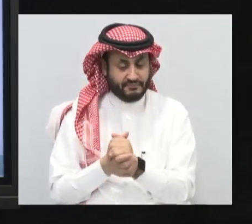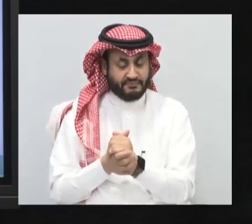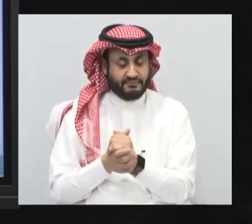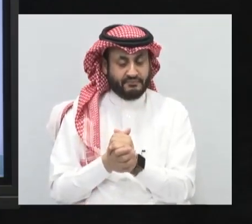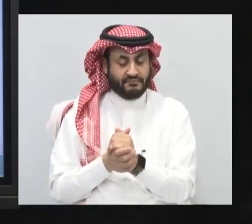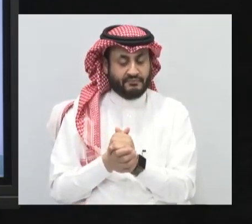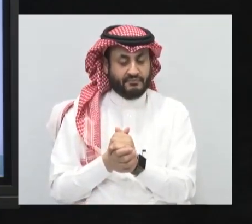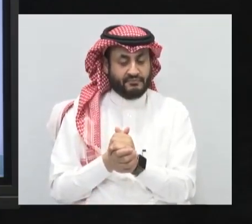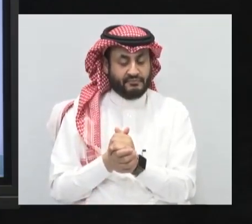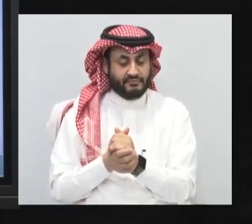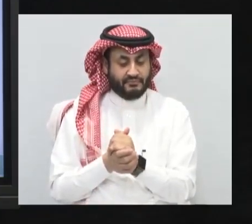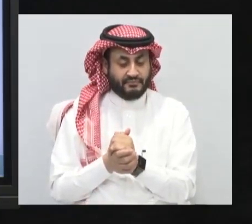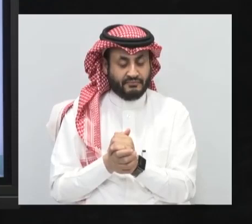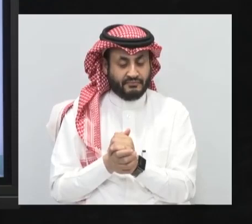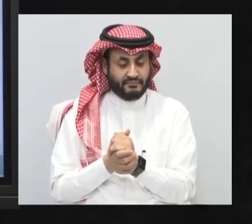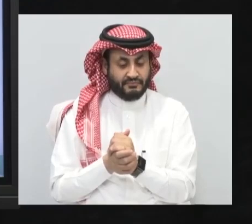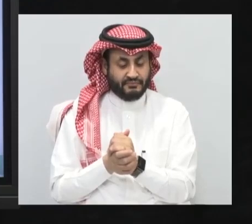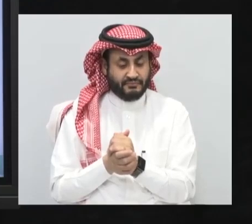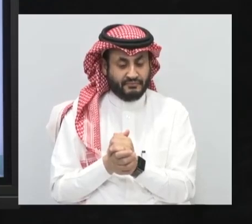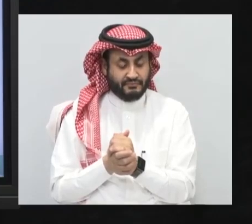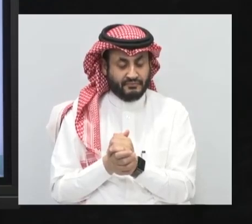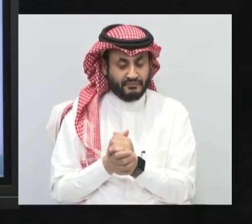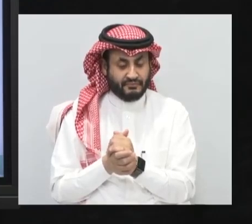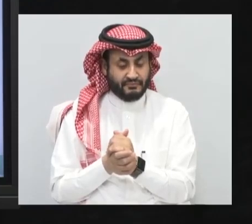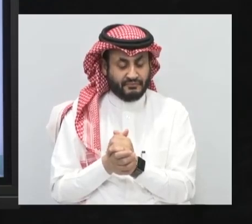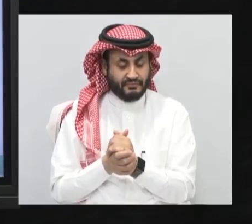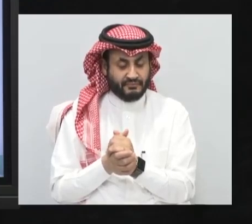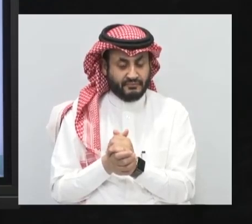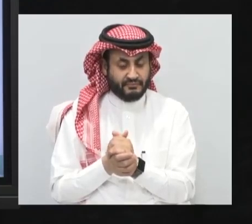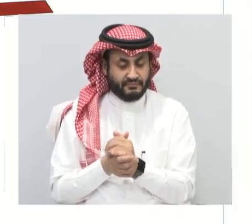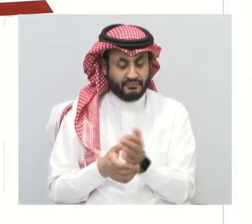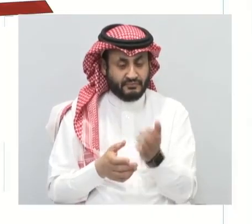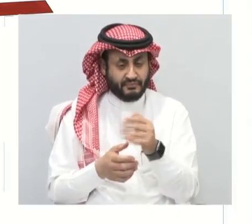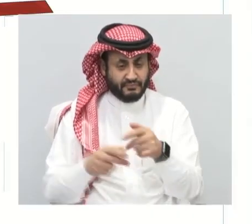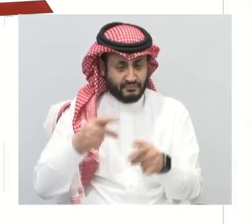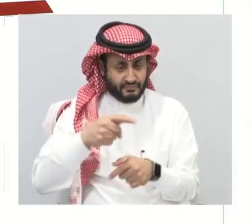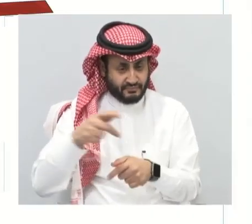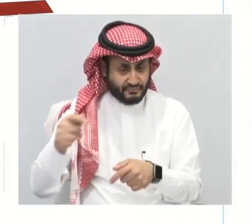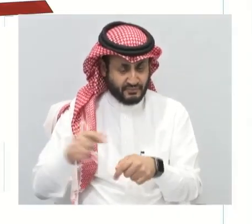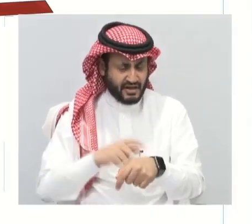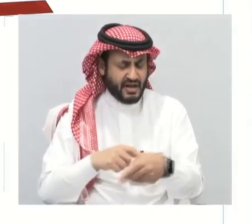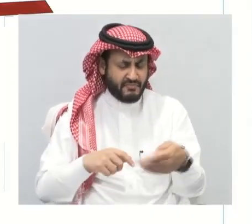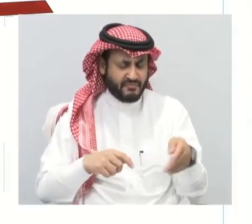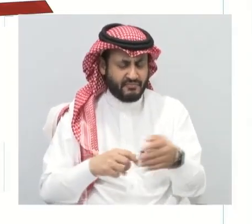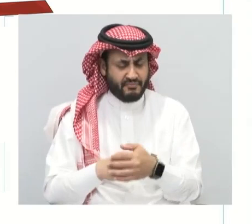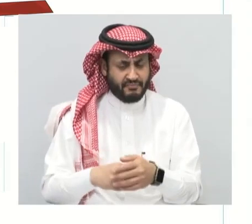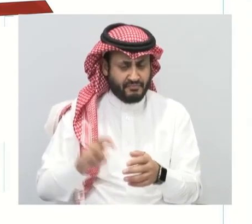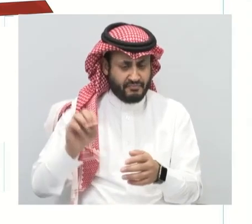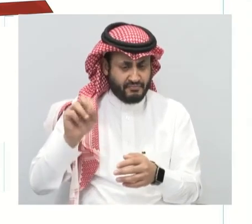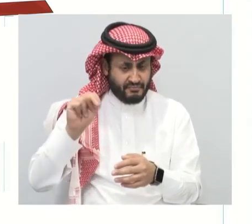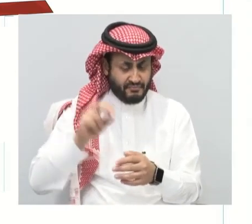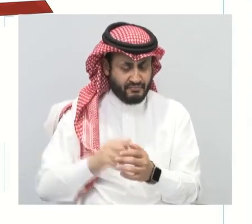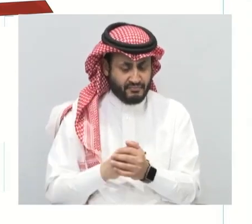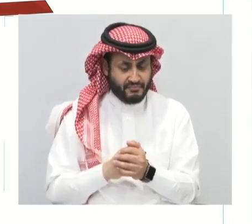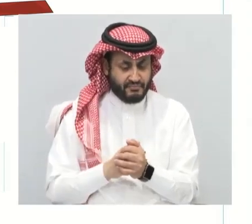yesterday or any time in the past, he won the race. And in the past participle, when we talk about the action, it